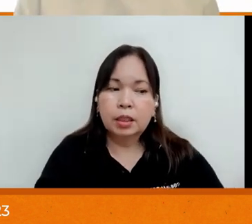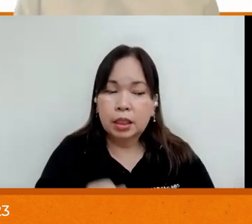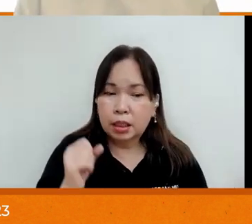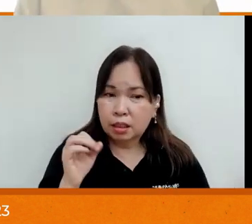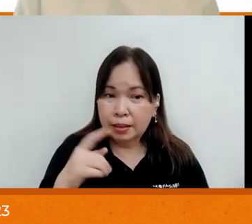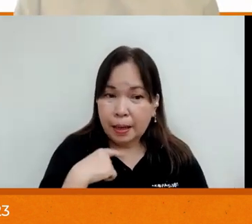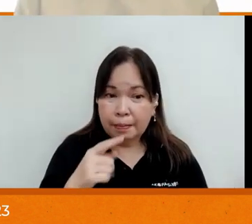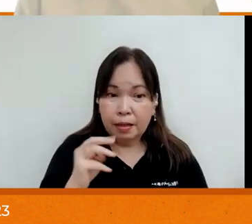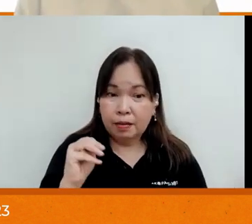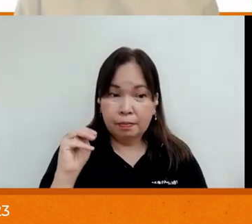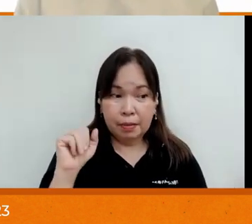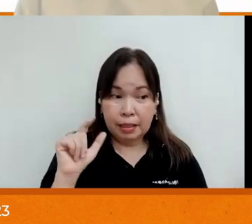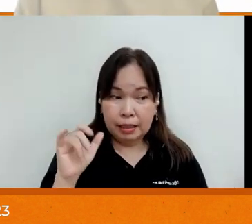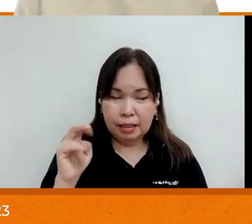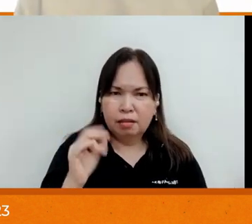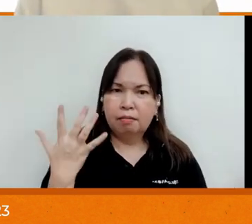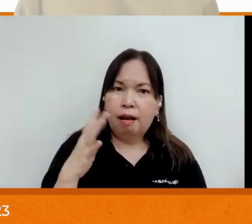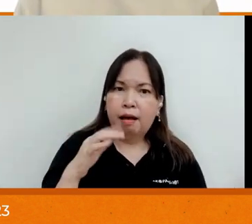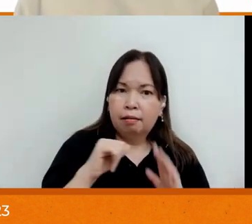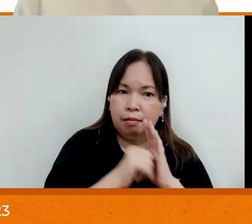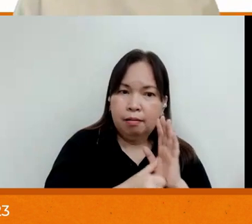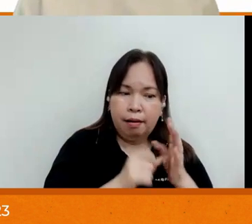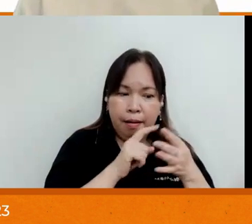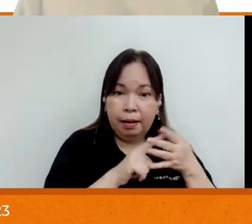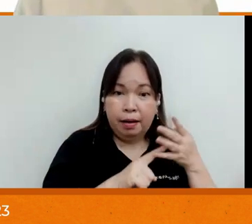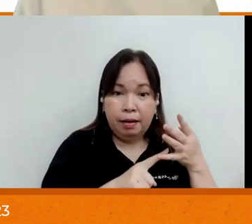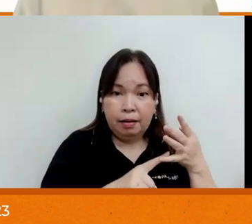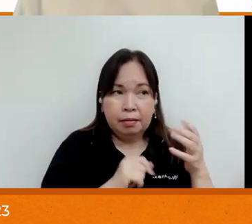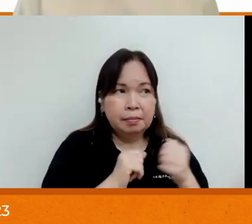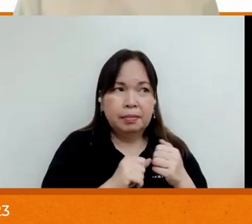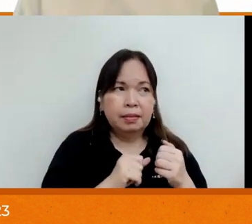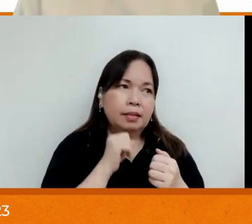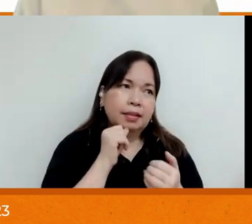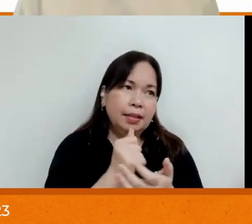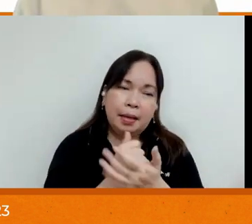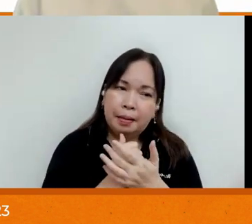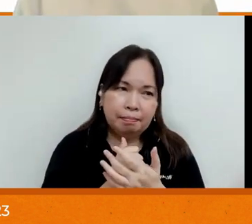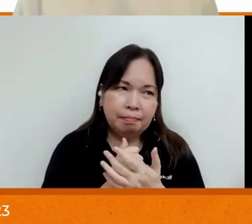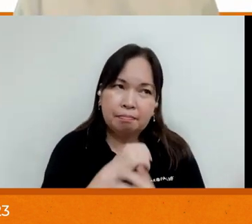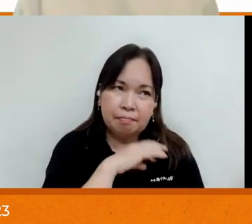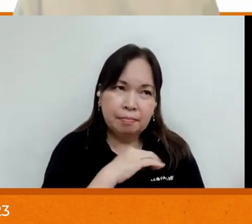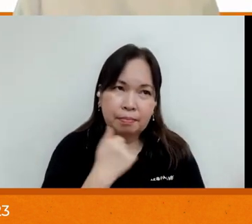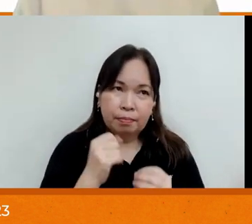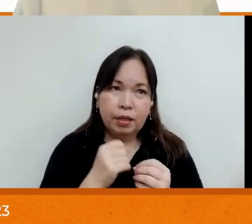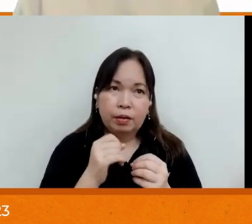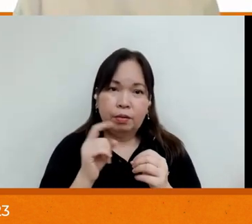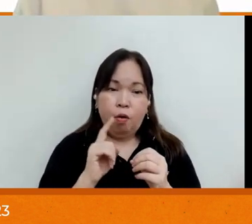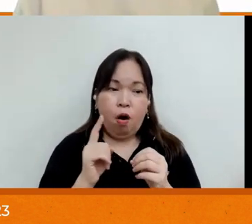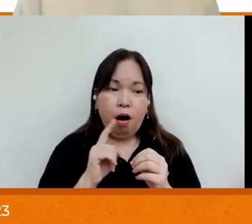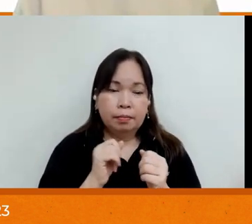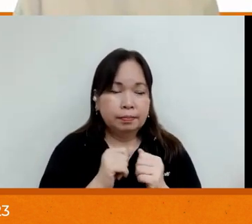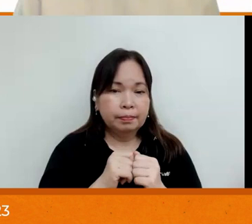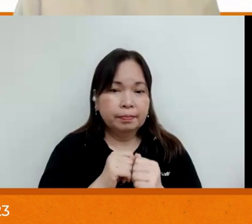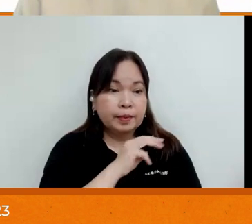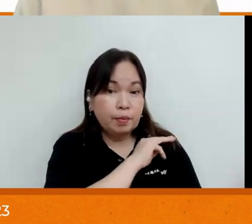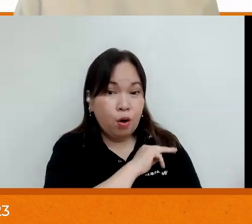longer highlighted, no, it's not going to be helpful. If yung internalization ng morality naging punitive